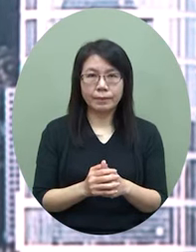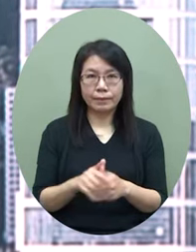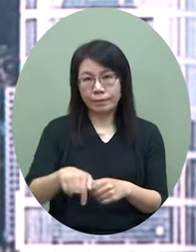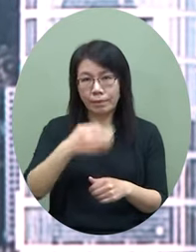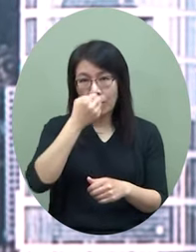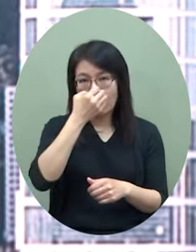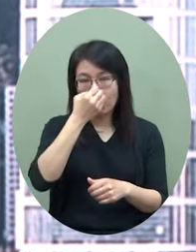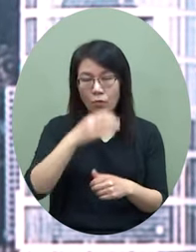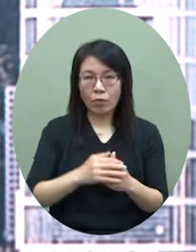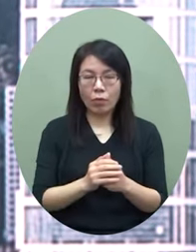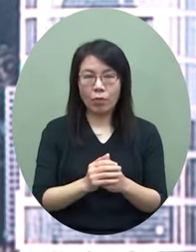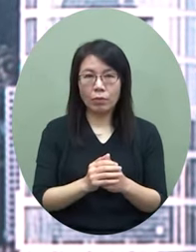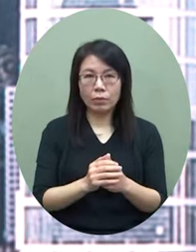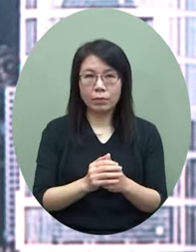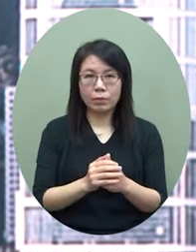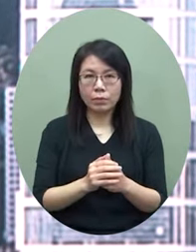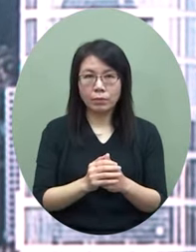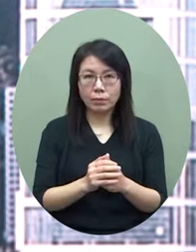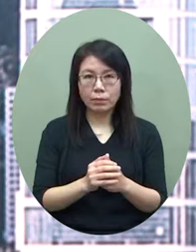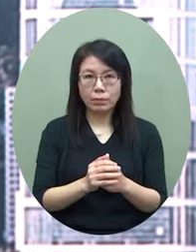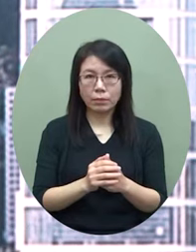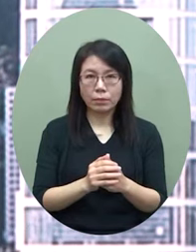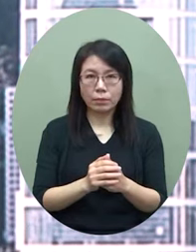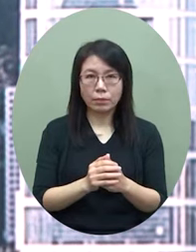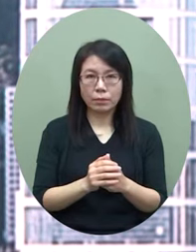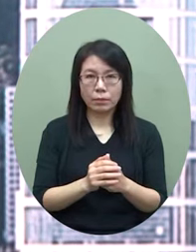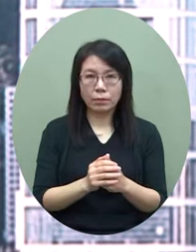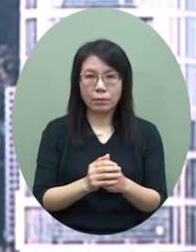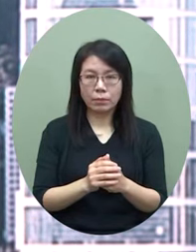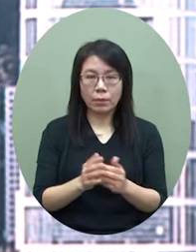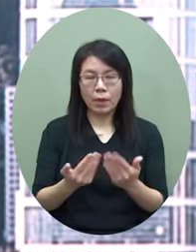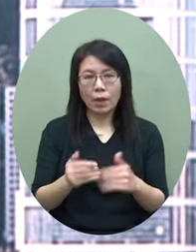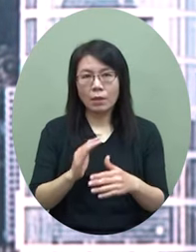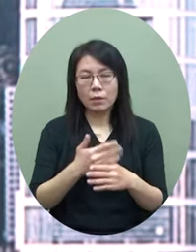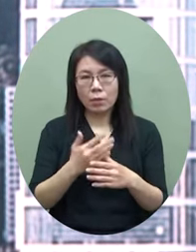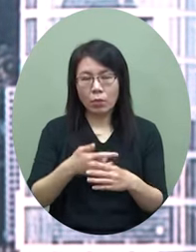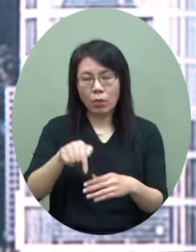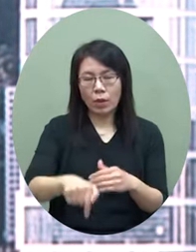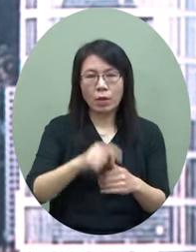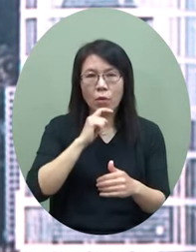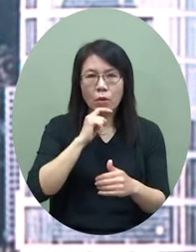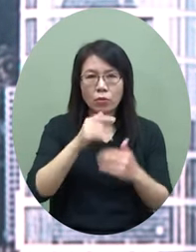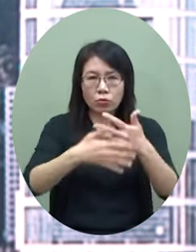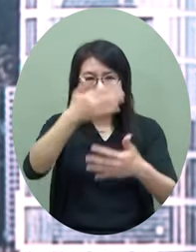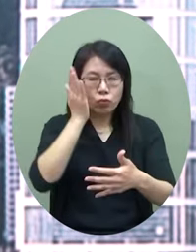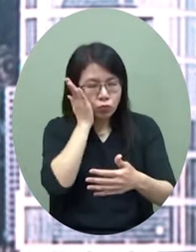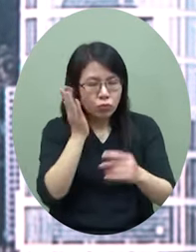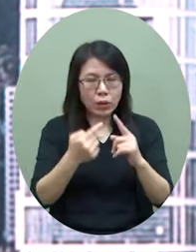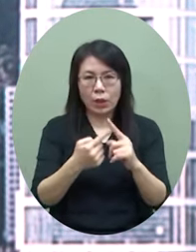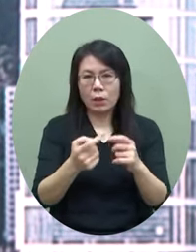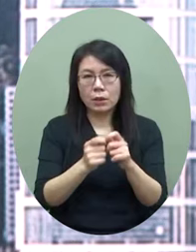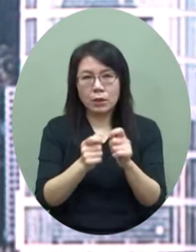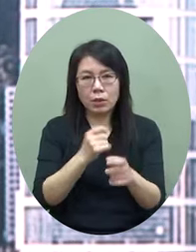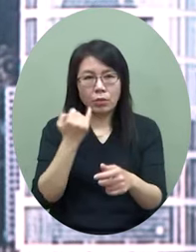because we don't have the dataof the residents in each areain the mainland Chinayou have